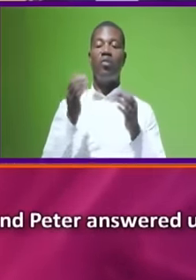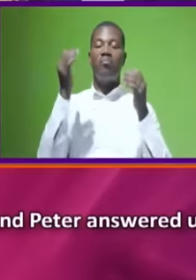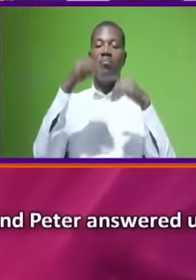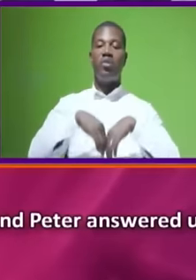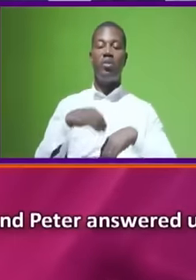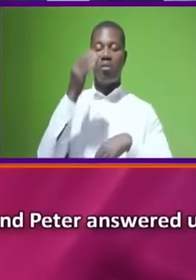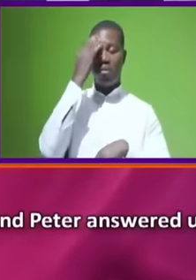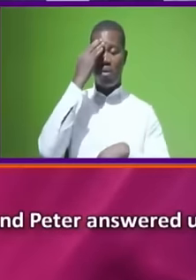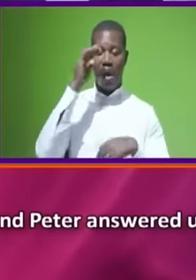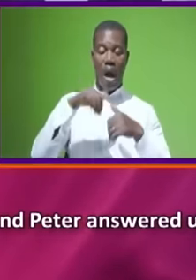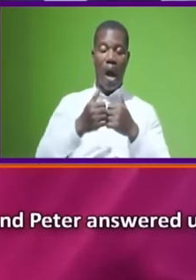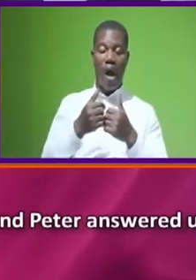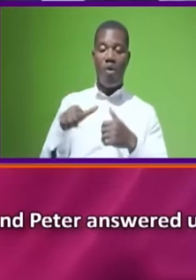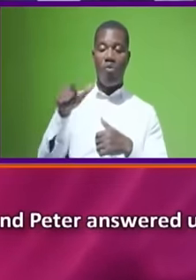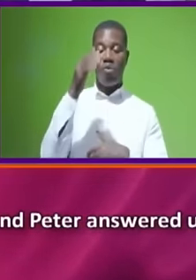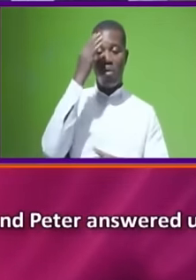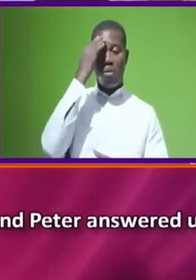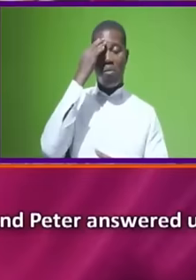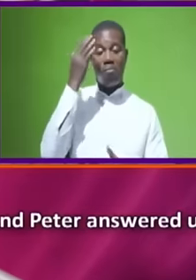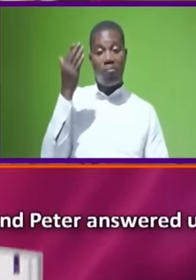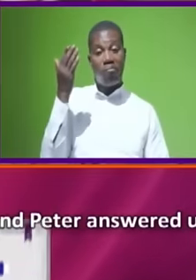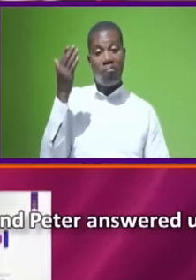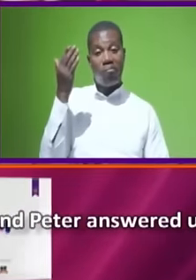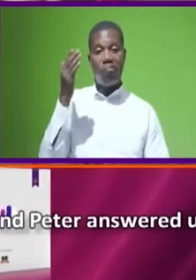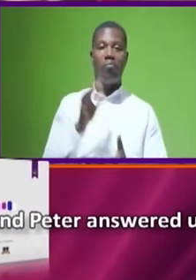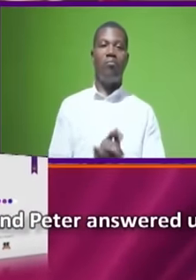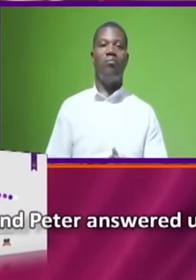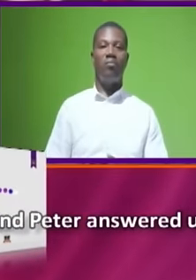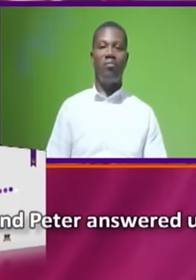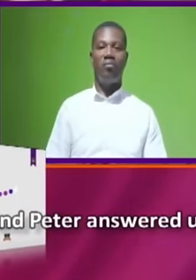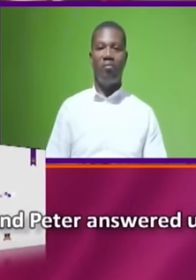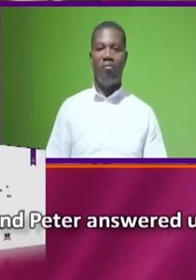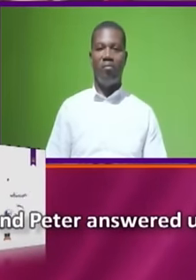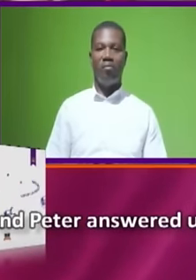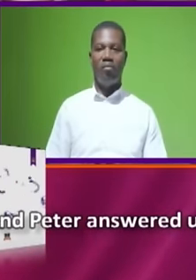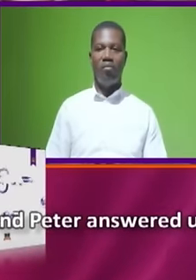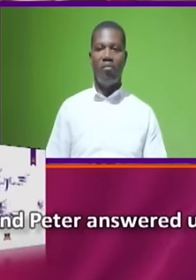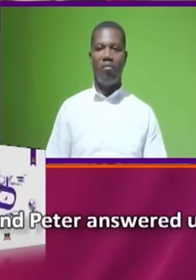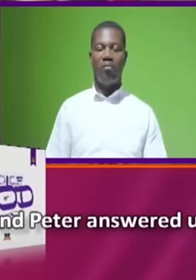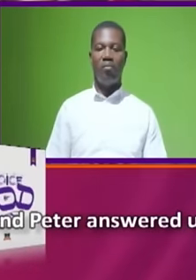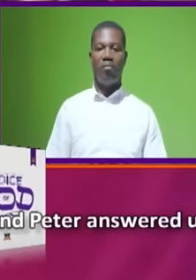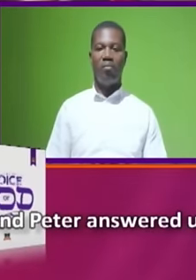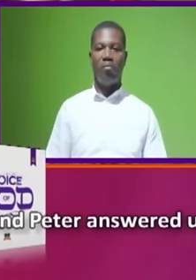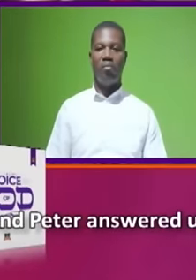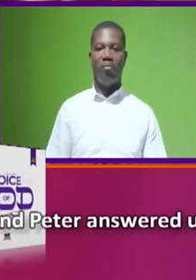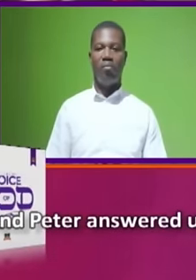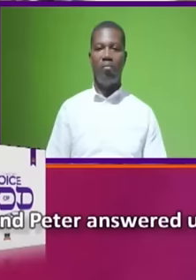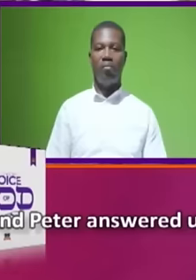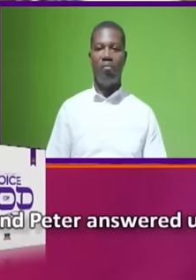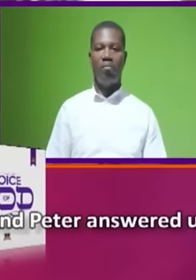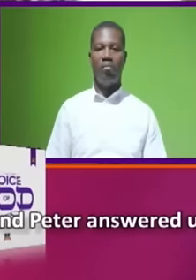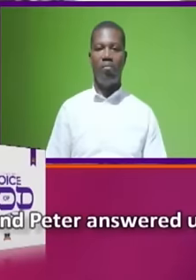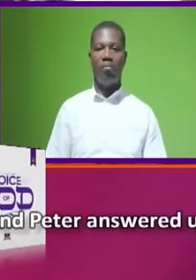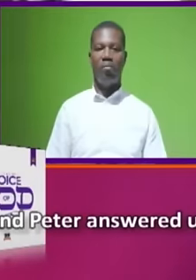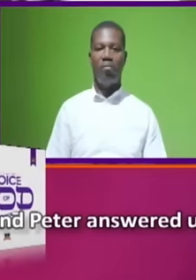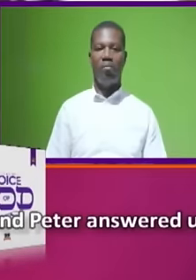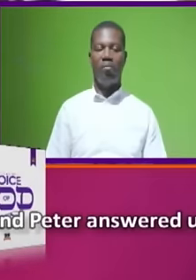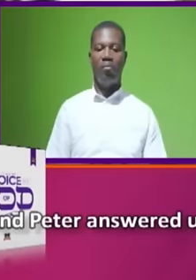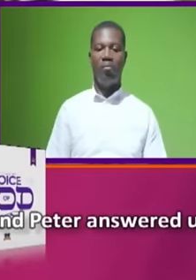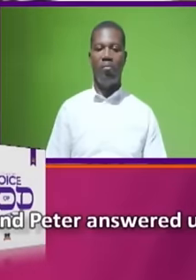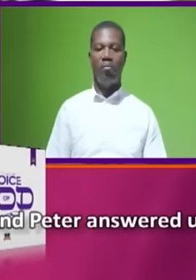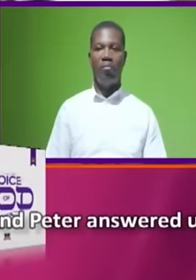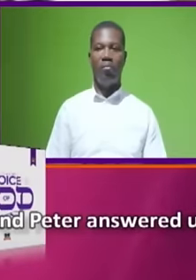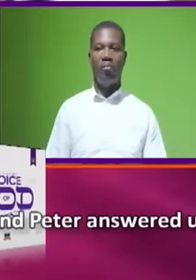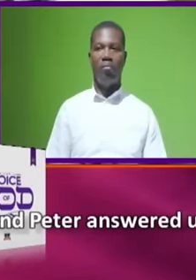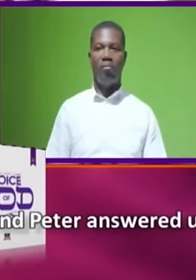can we know? That it is because of this Ananias and Sapphira behavior and character.